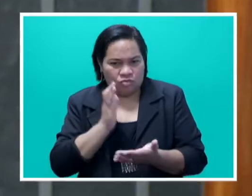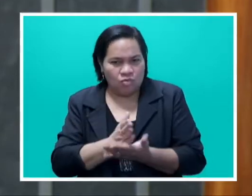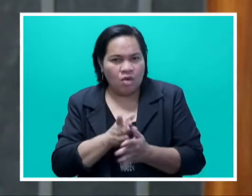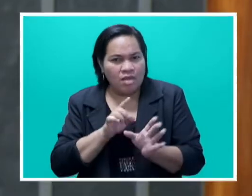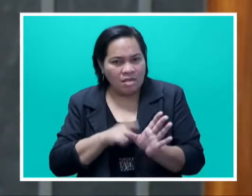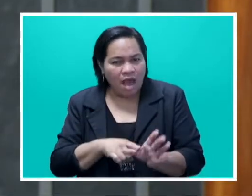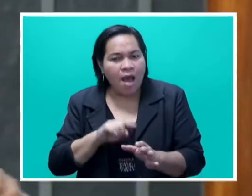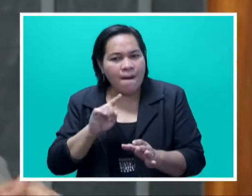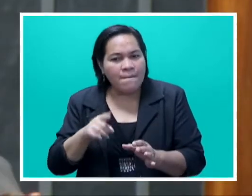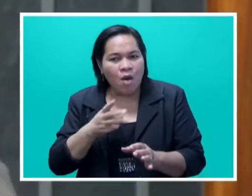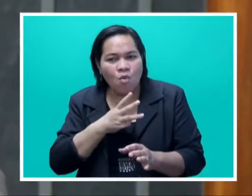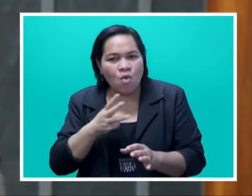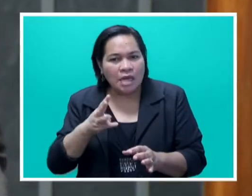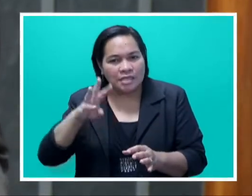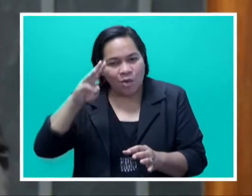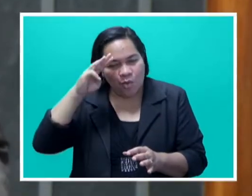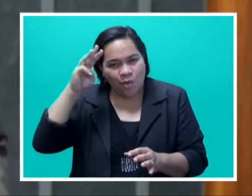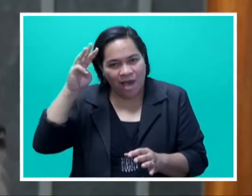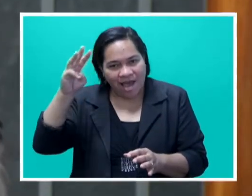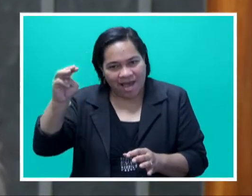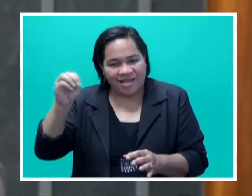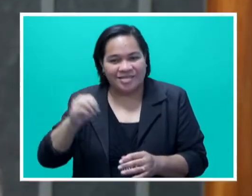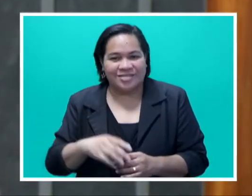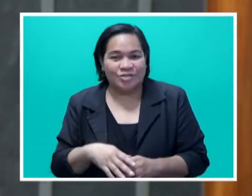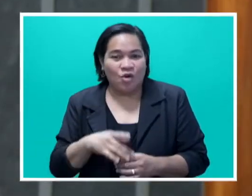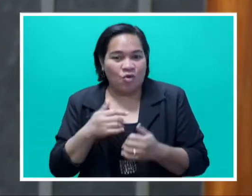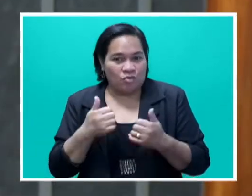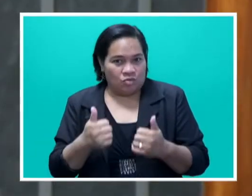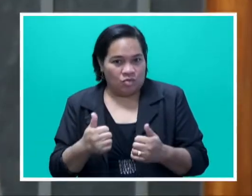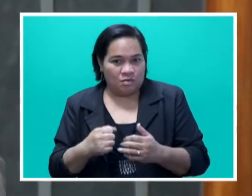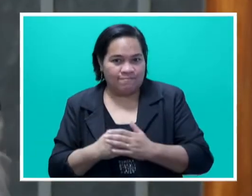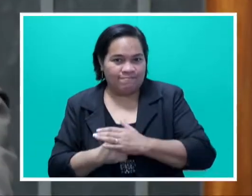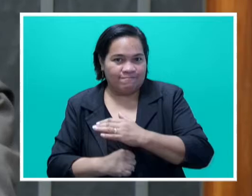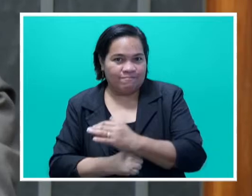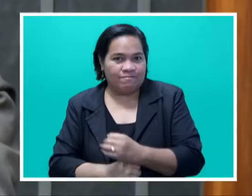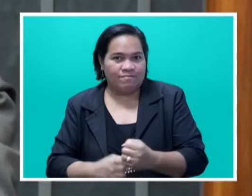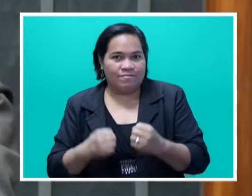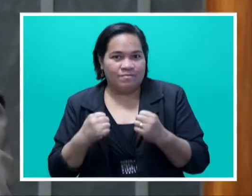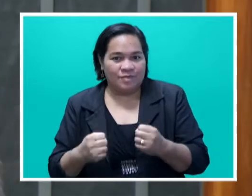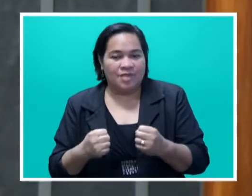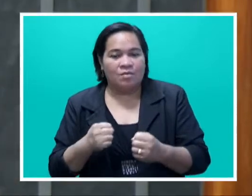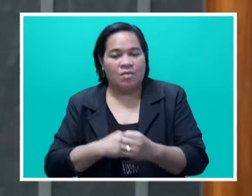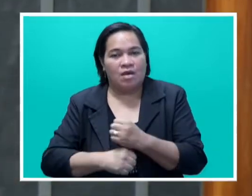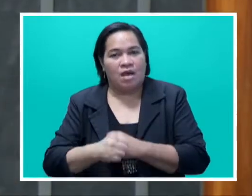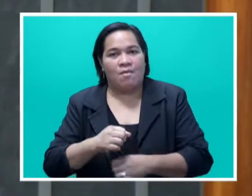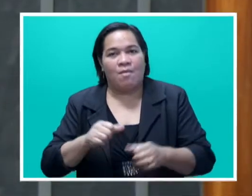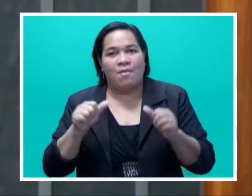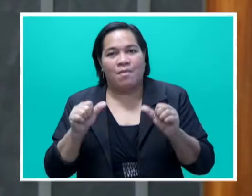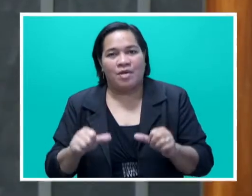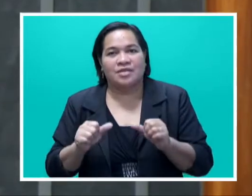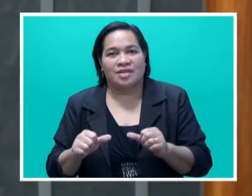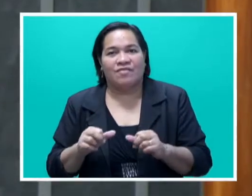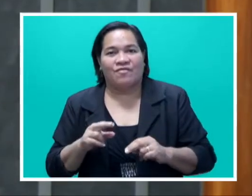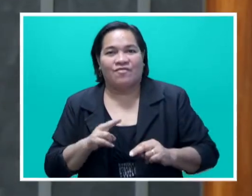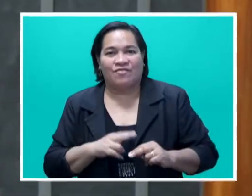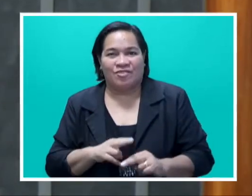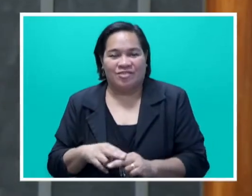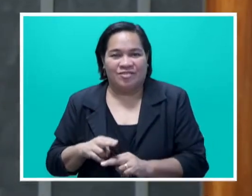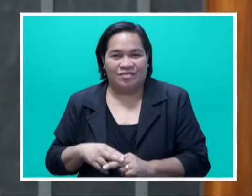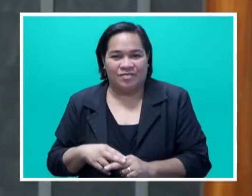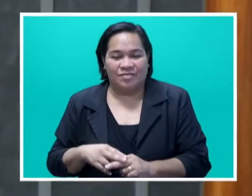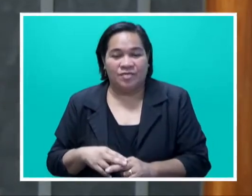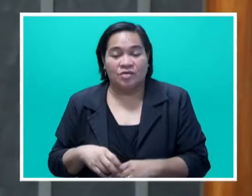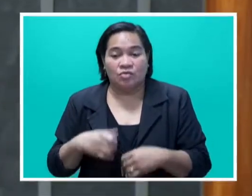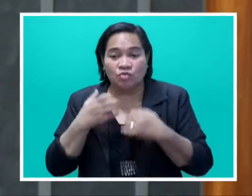foundation for his coming tenure as the President of the Republic of the Fiji Islands, and is an inspiration for